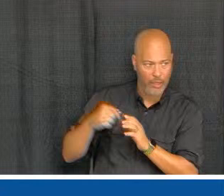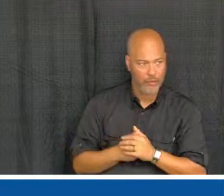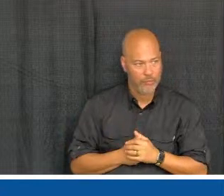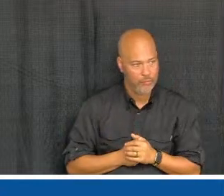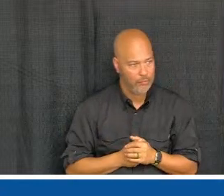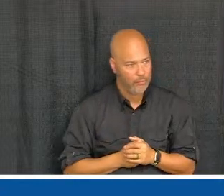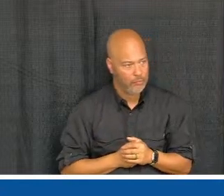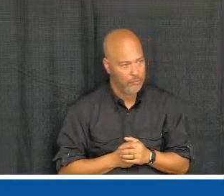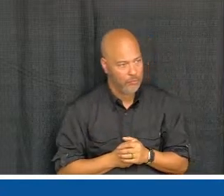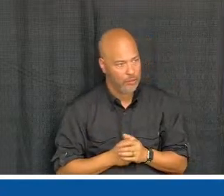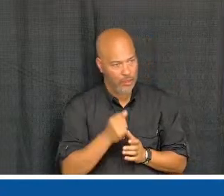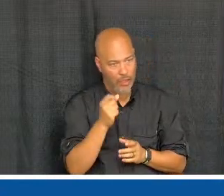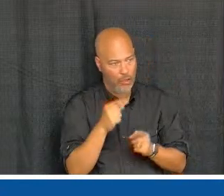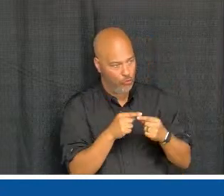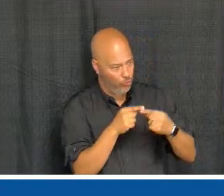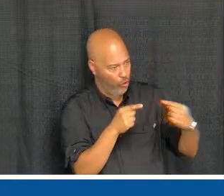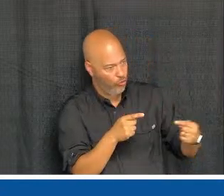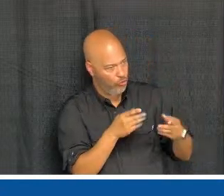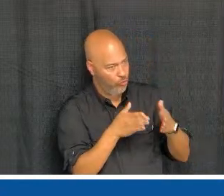Across the street.